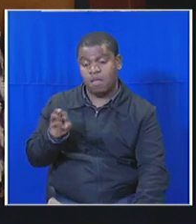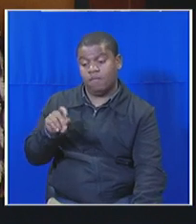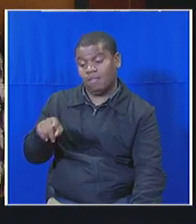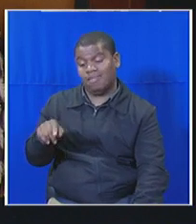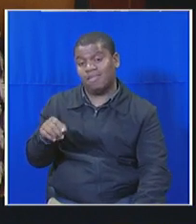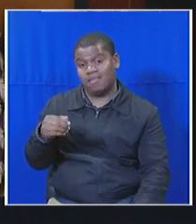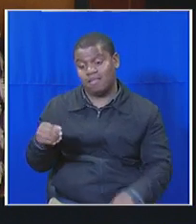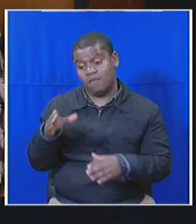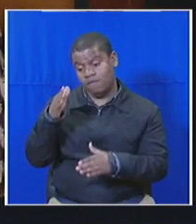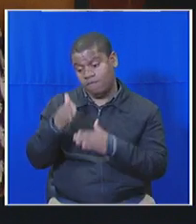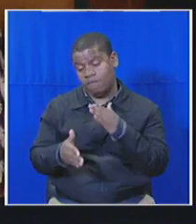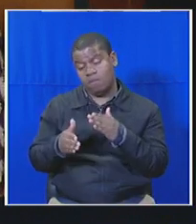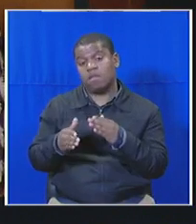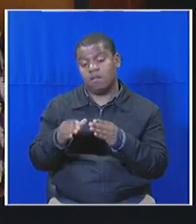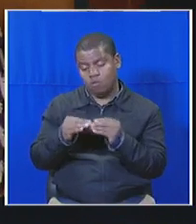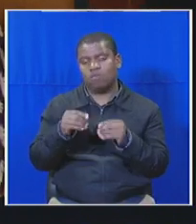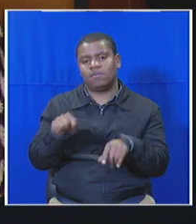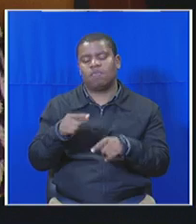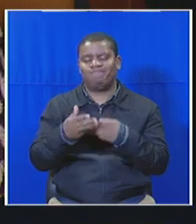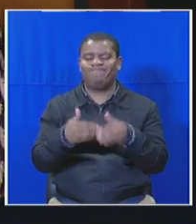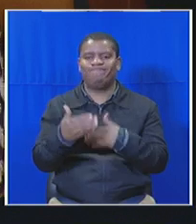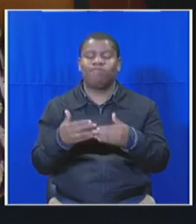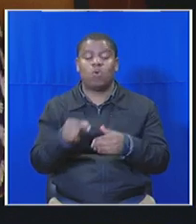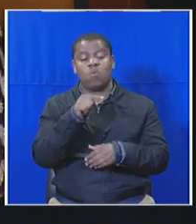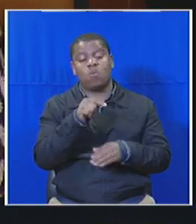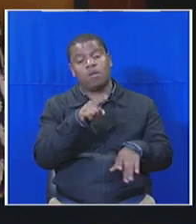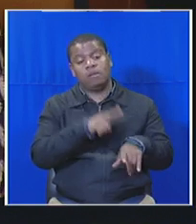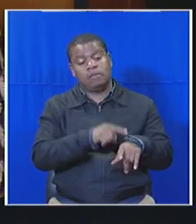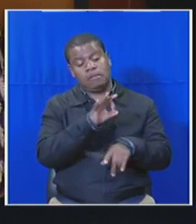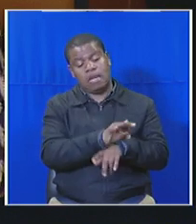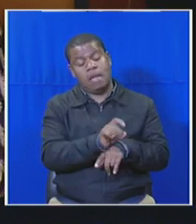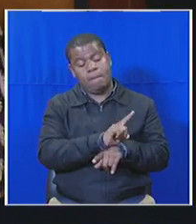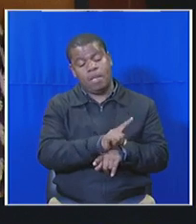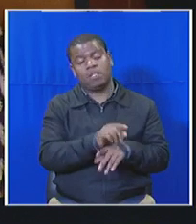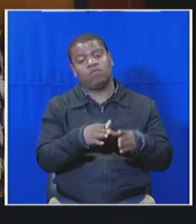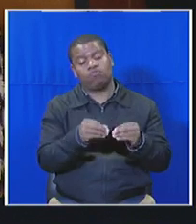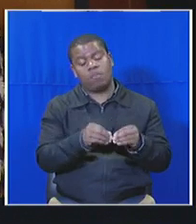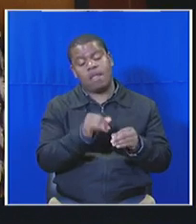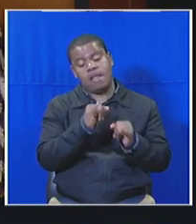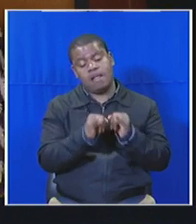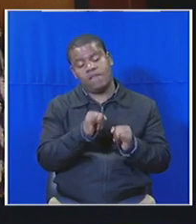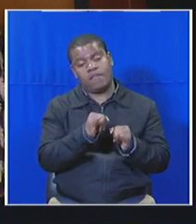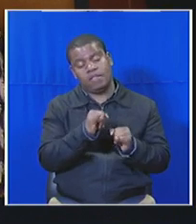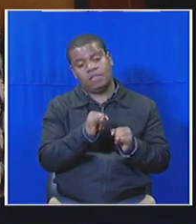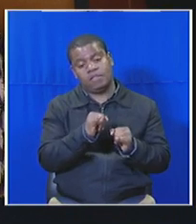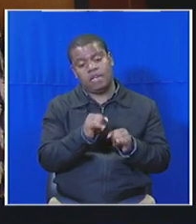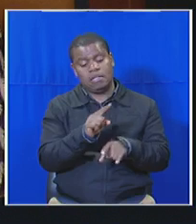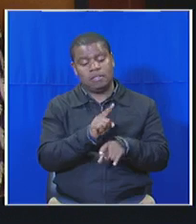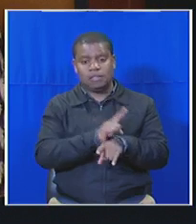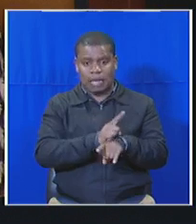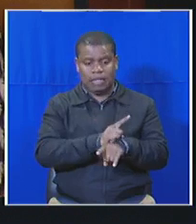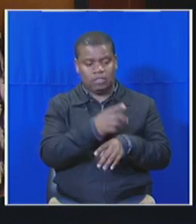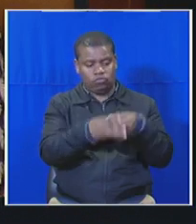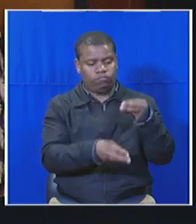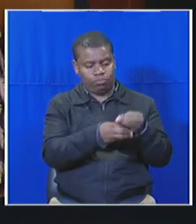we then proceed with the time. So the member has had all his 3 minutes, 11 seconds in addition. Thank you very